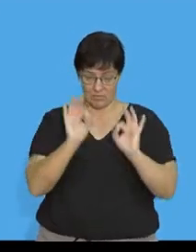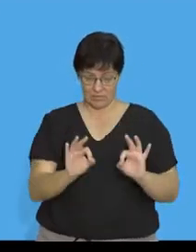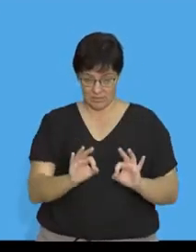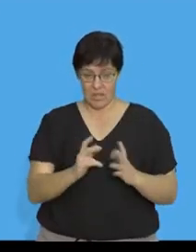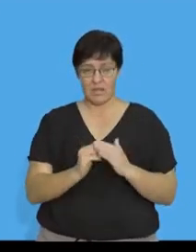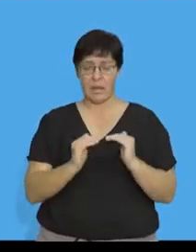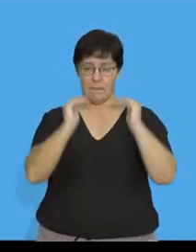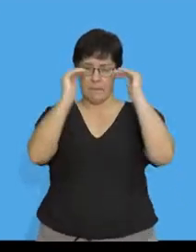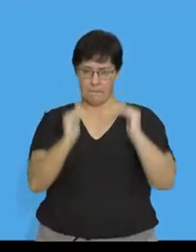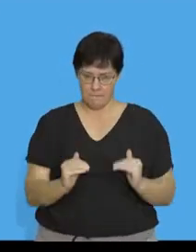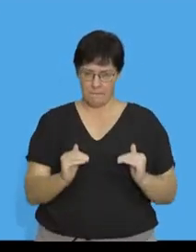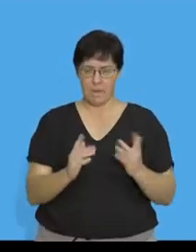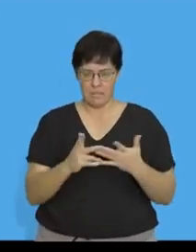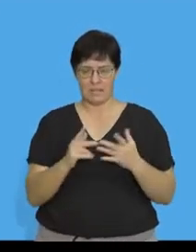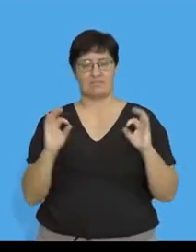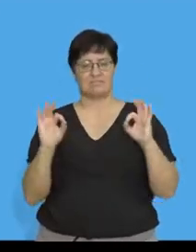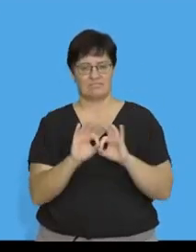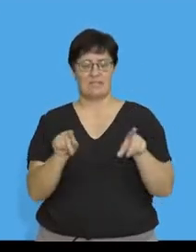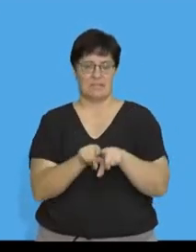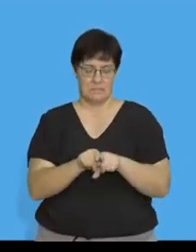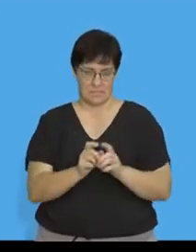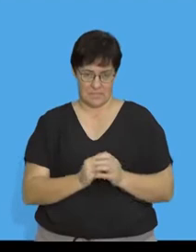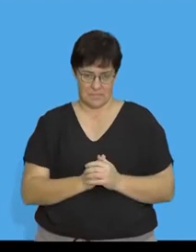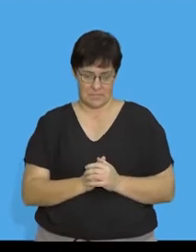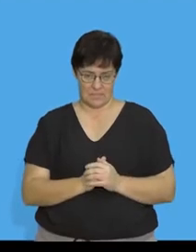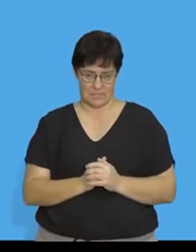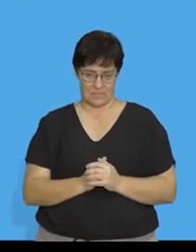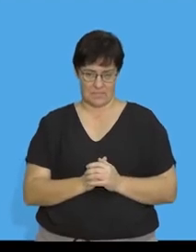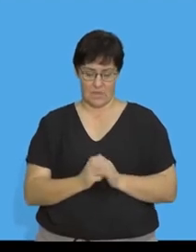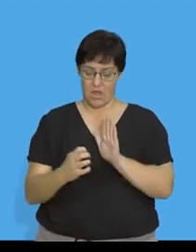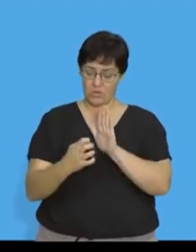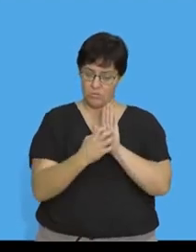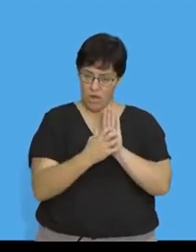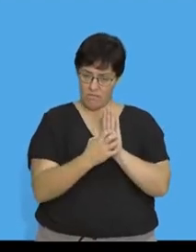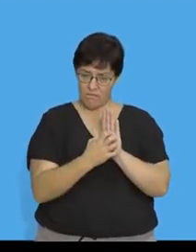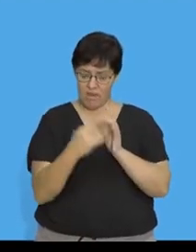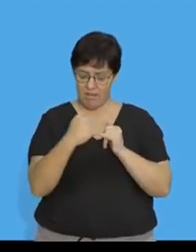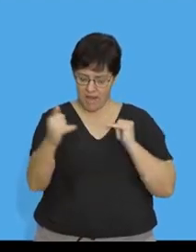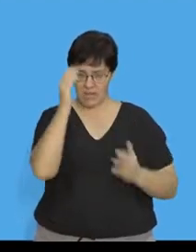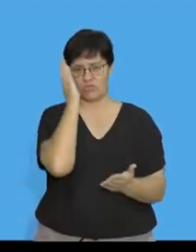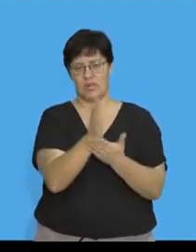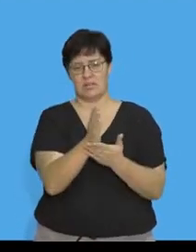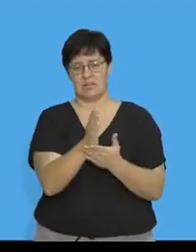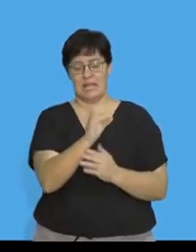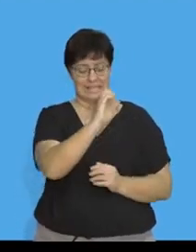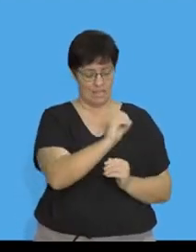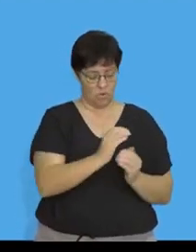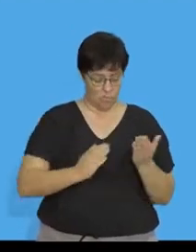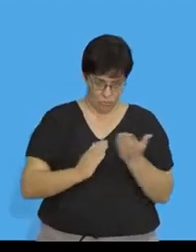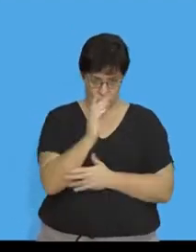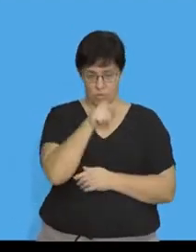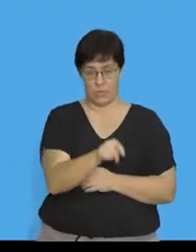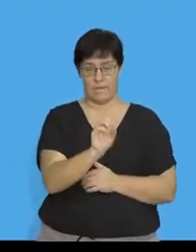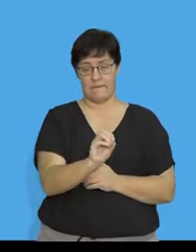where in maths we write it as the y value times the x value is equal to a